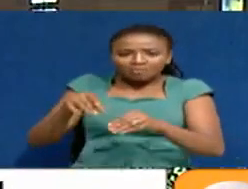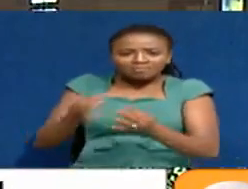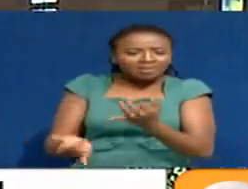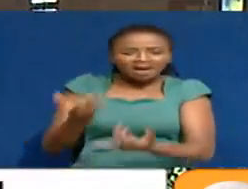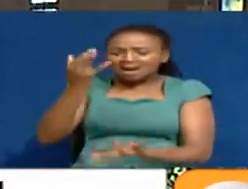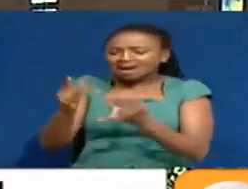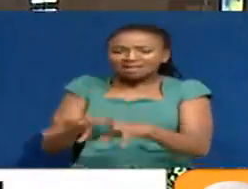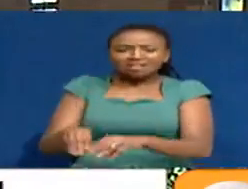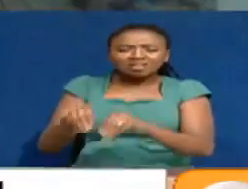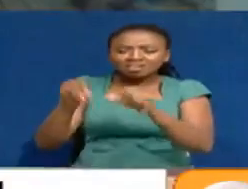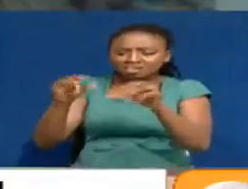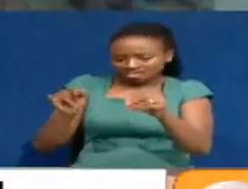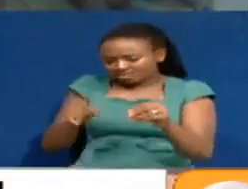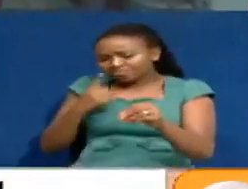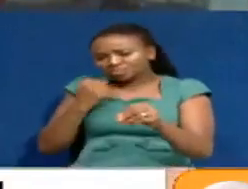beyond recognition.